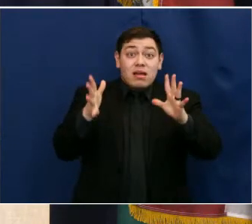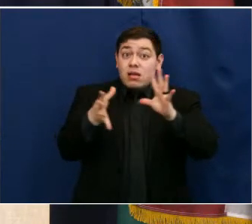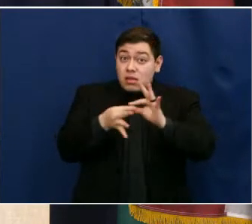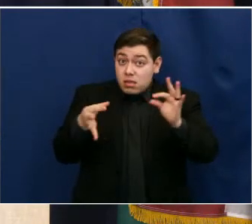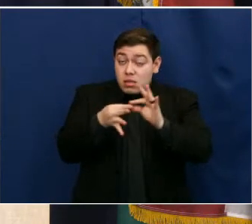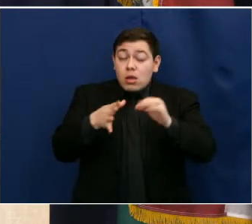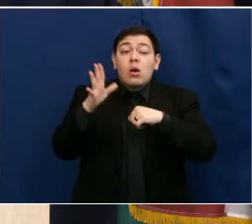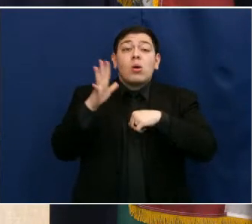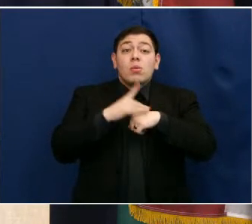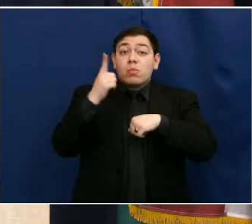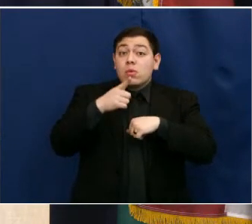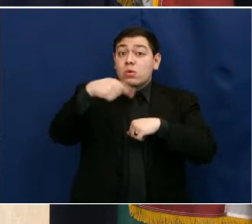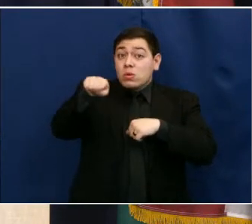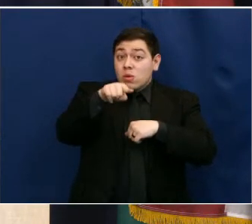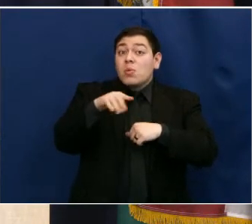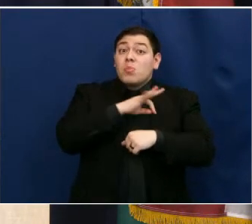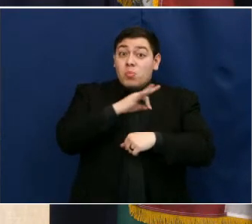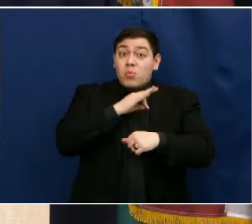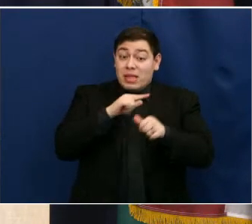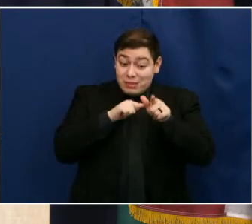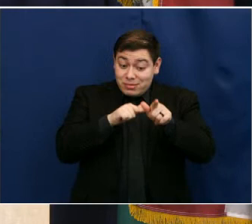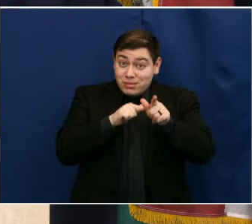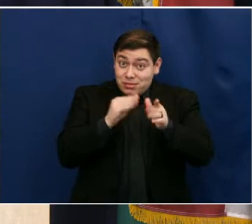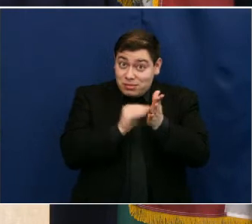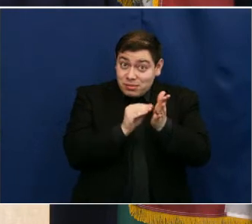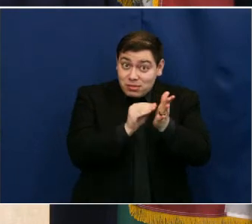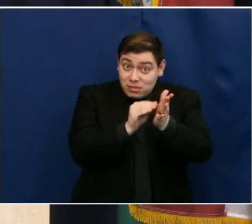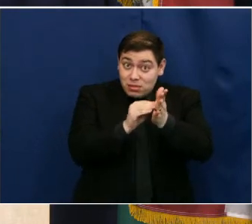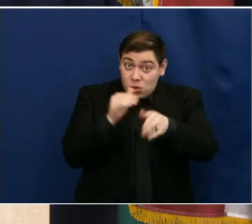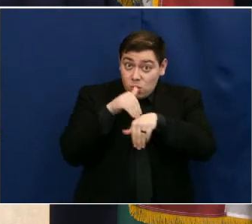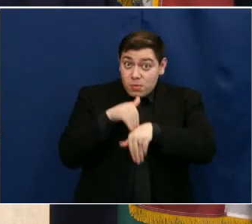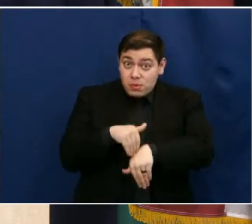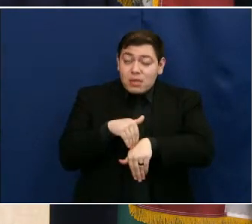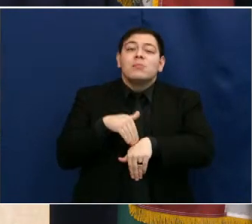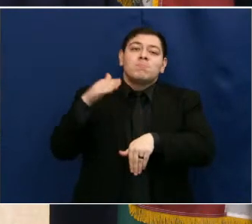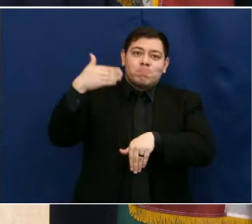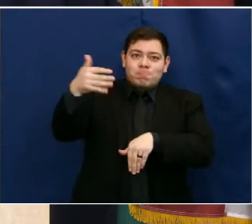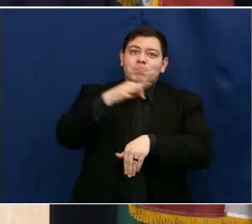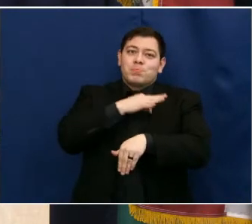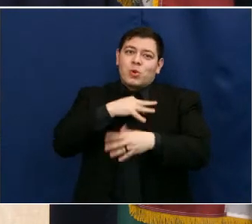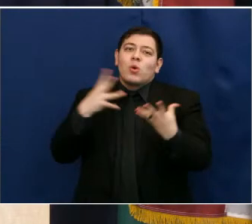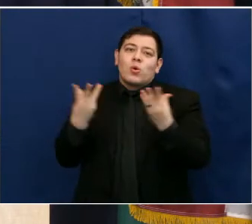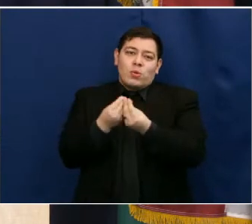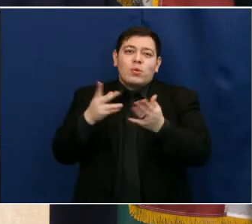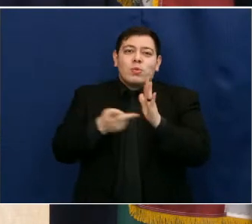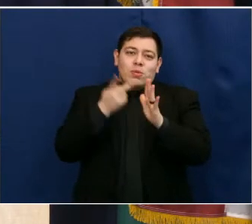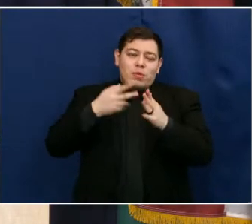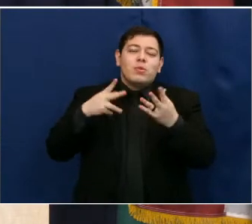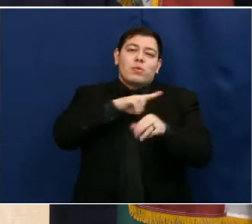información de qué tan rápido podamos llegar a otro nivel que sea el rojo.